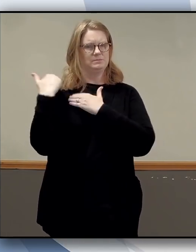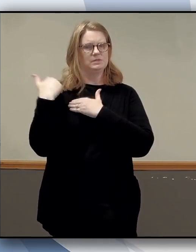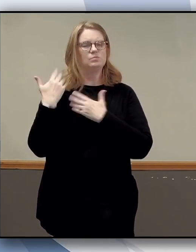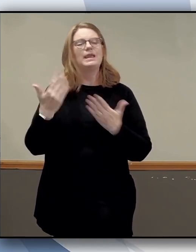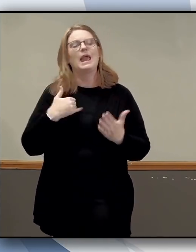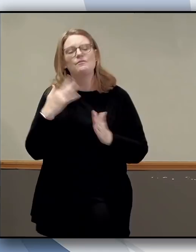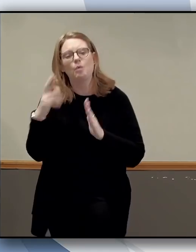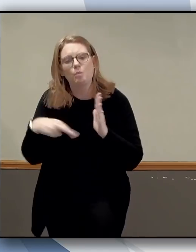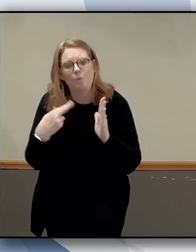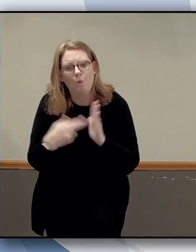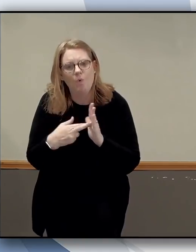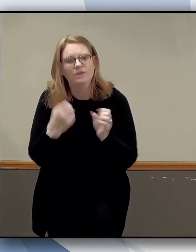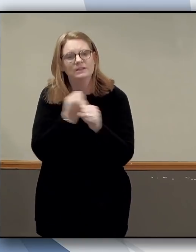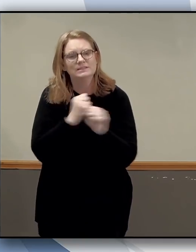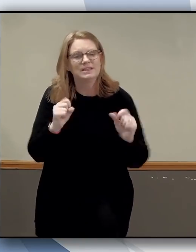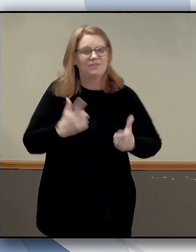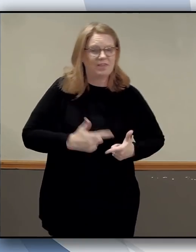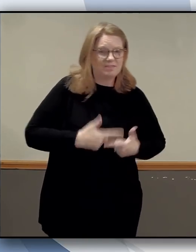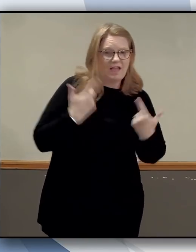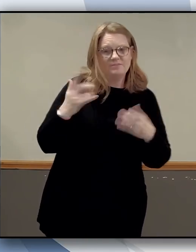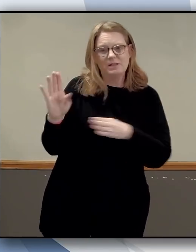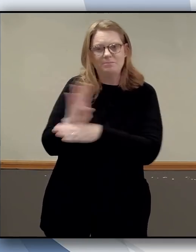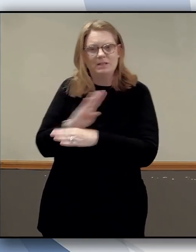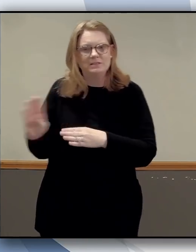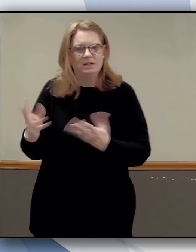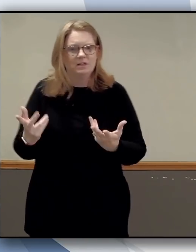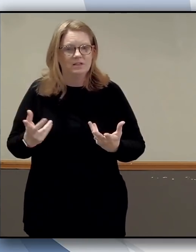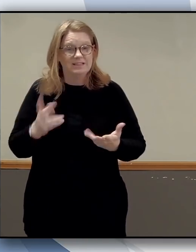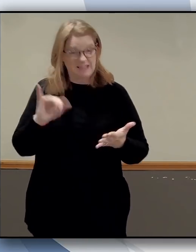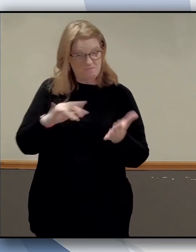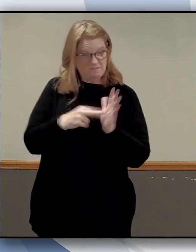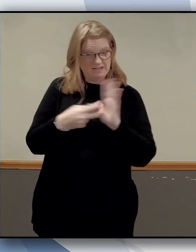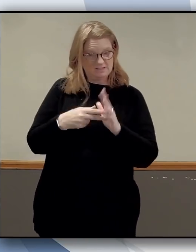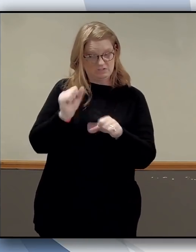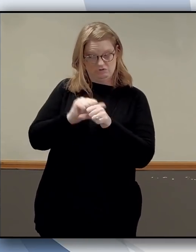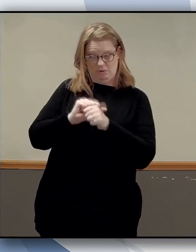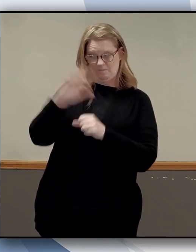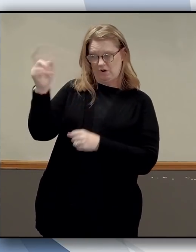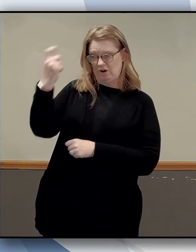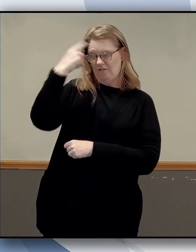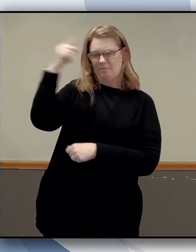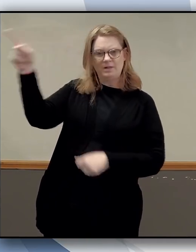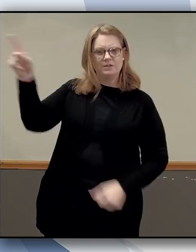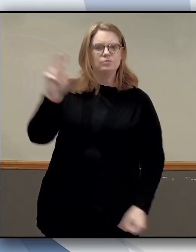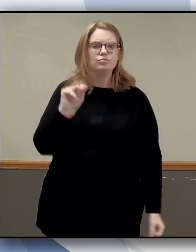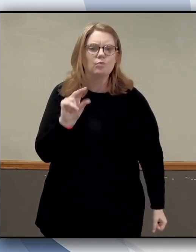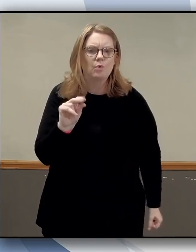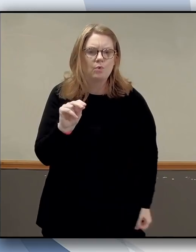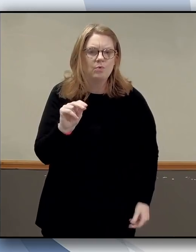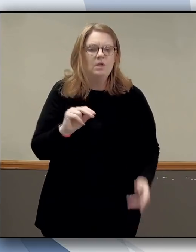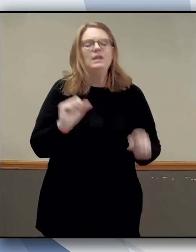saving lives and livelihoods. It's not a job for government. This is a job for everybody. And we know that